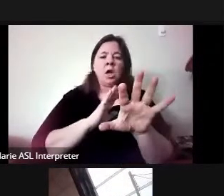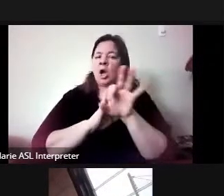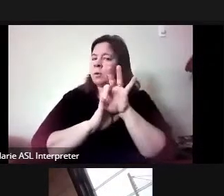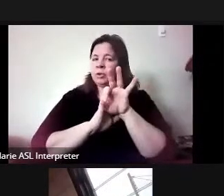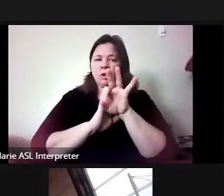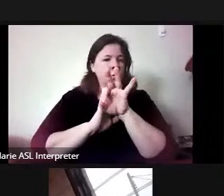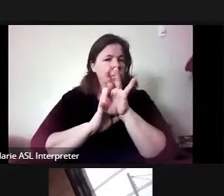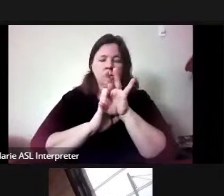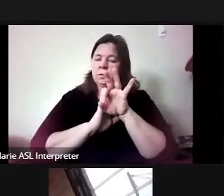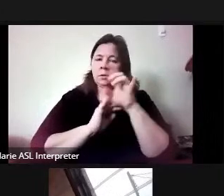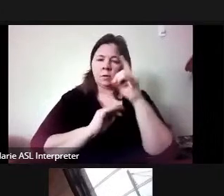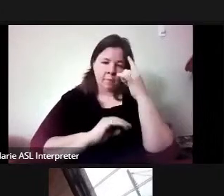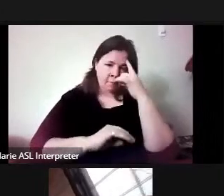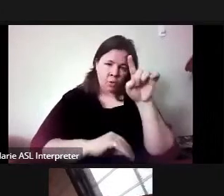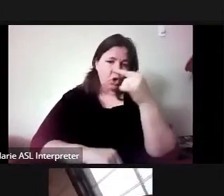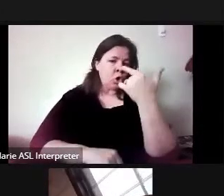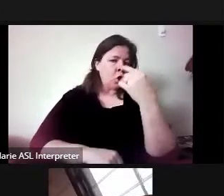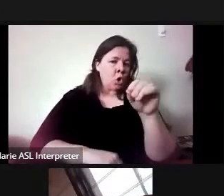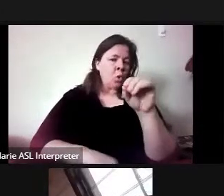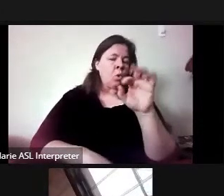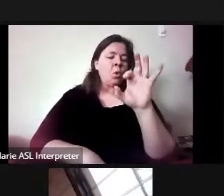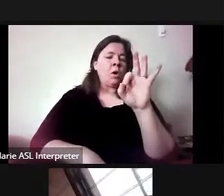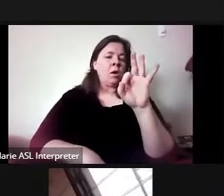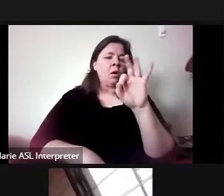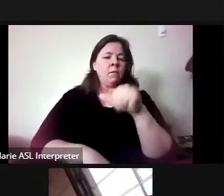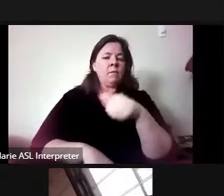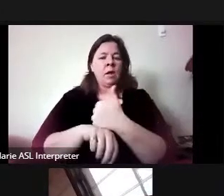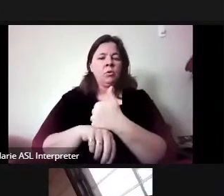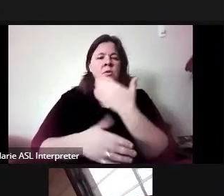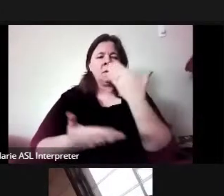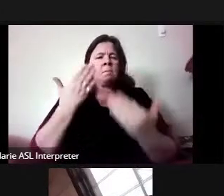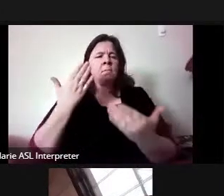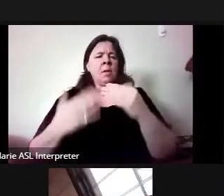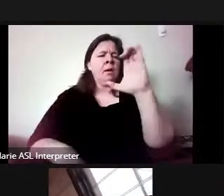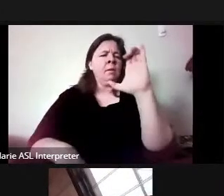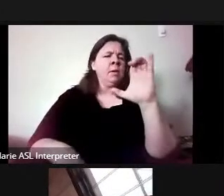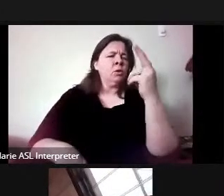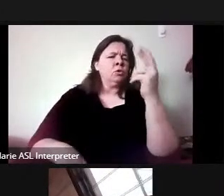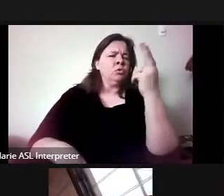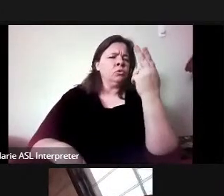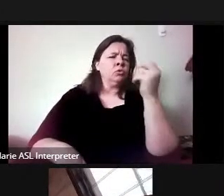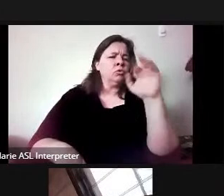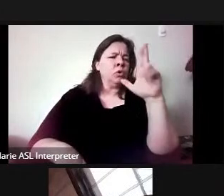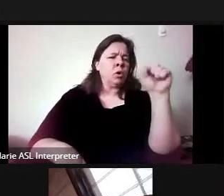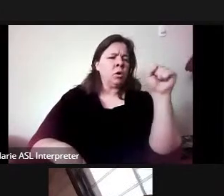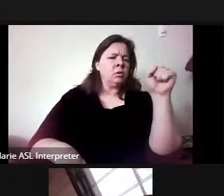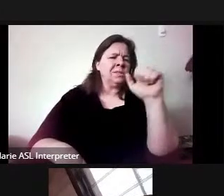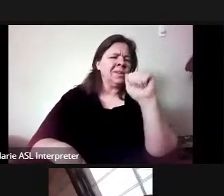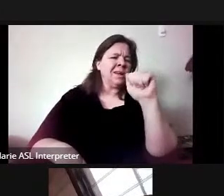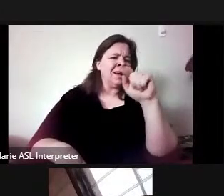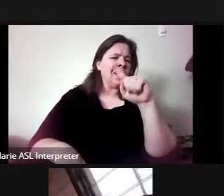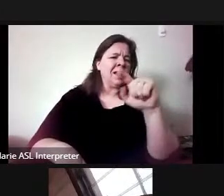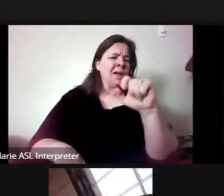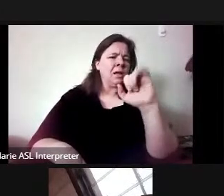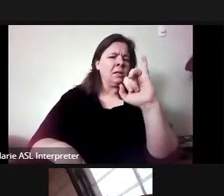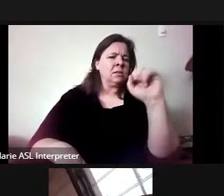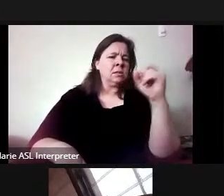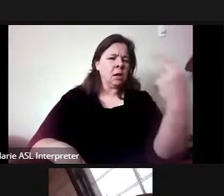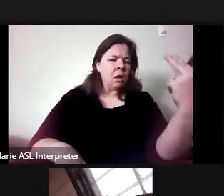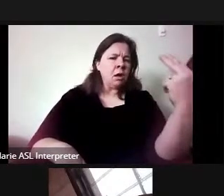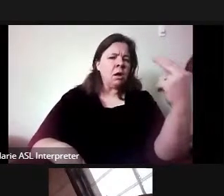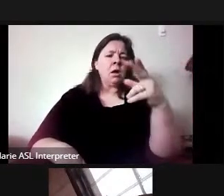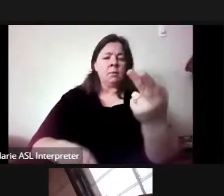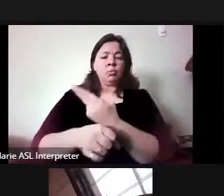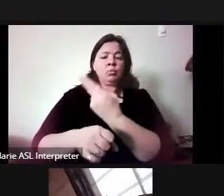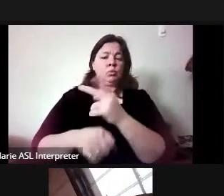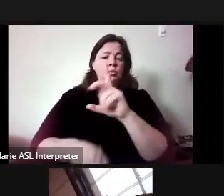for GoFounder. Maybe Charles can let us know on that. Maybe he has used Dash to